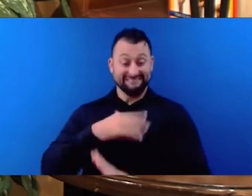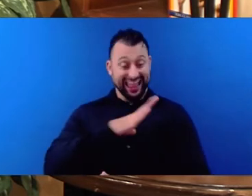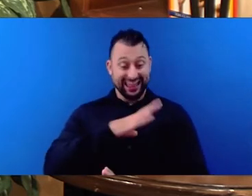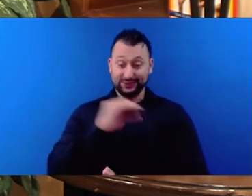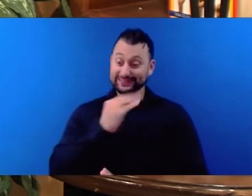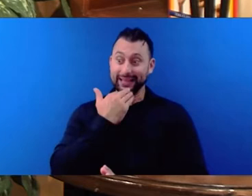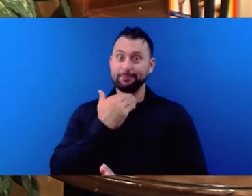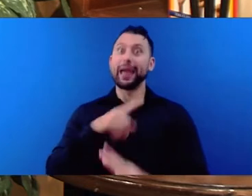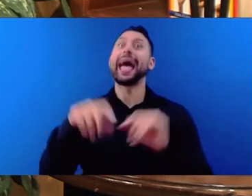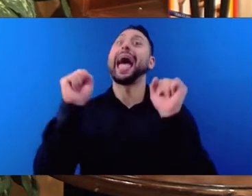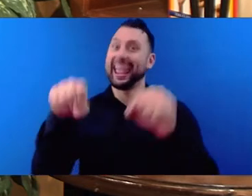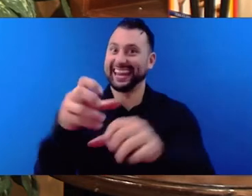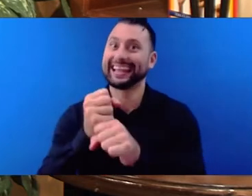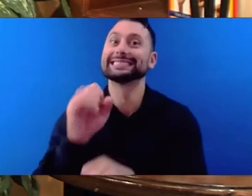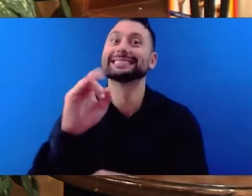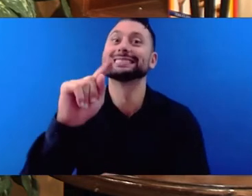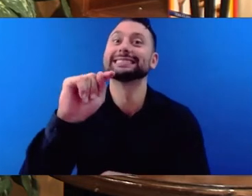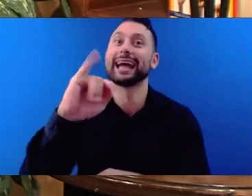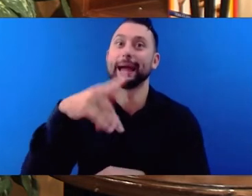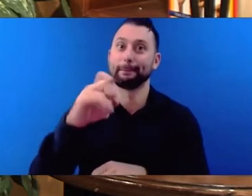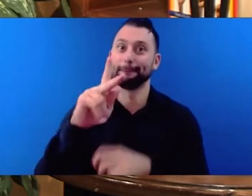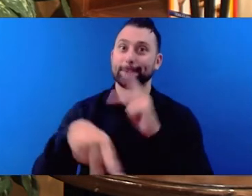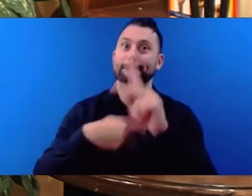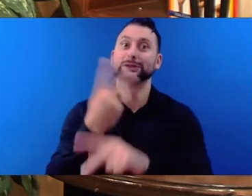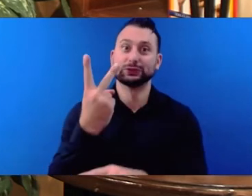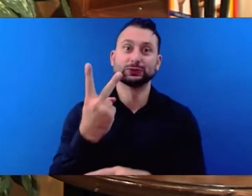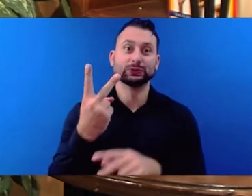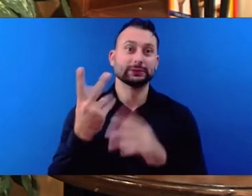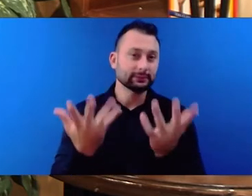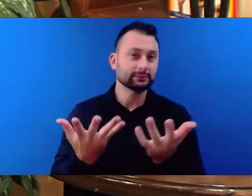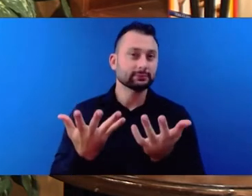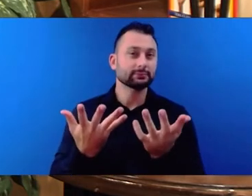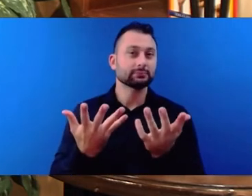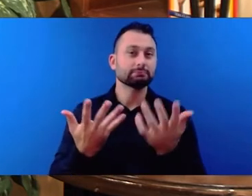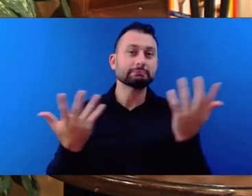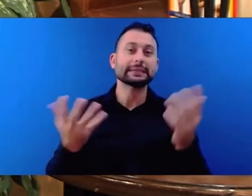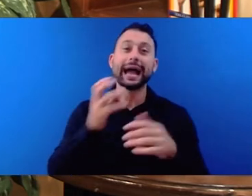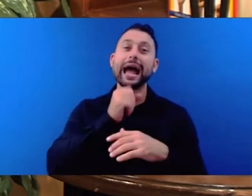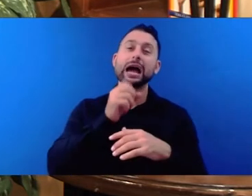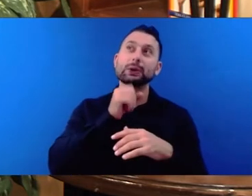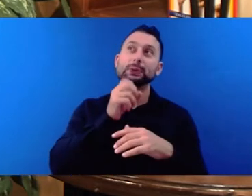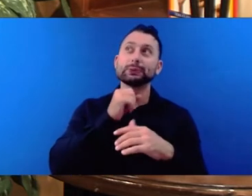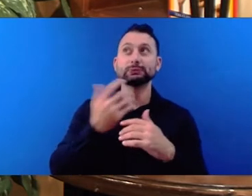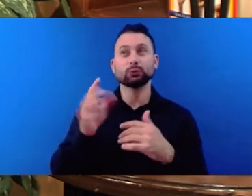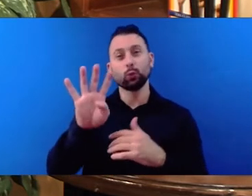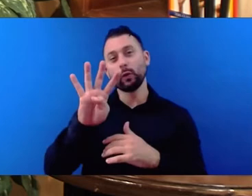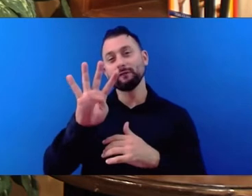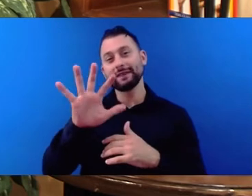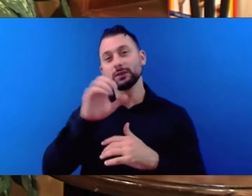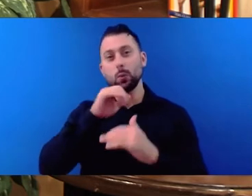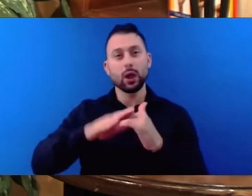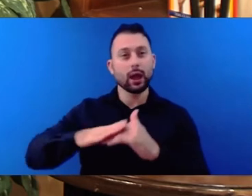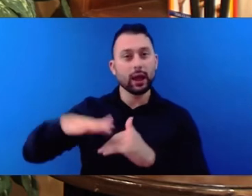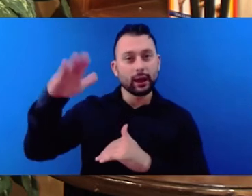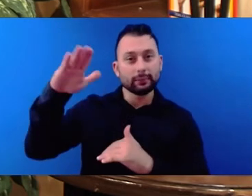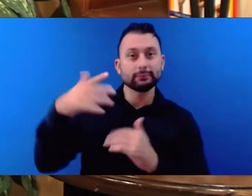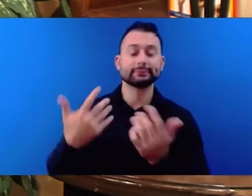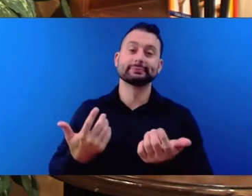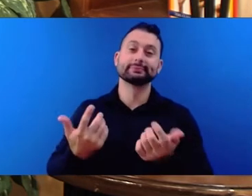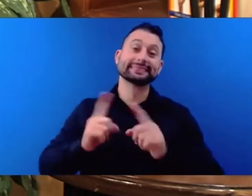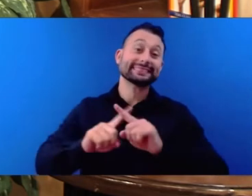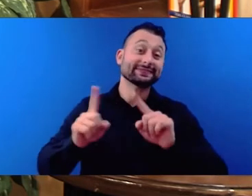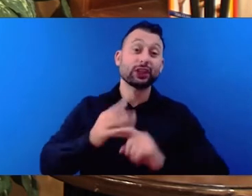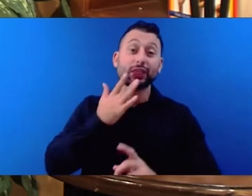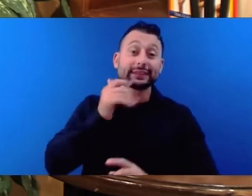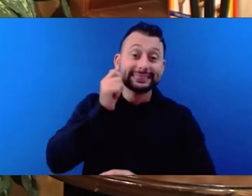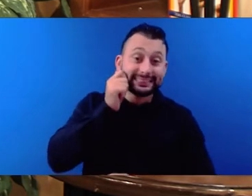age. Race is actually another non-modifiable risk factor. So Hispanics and African